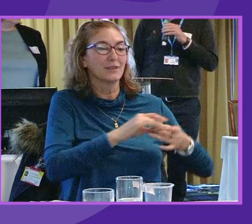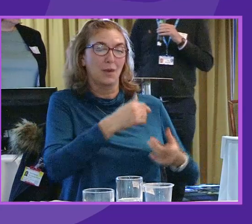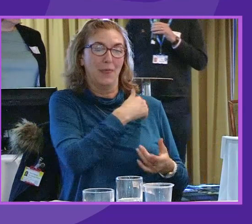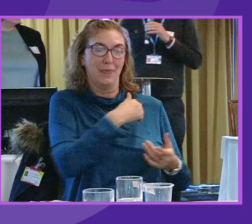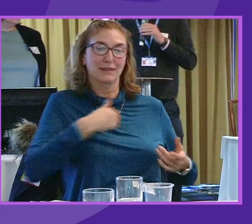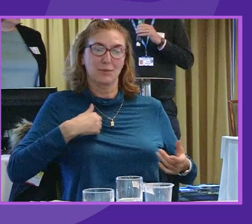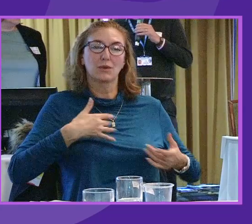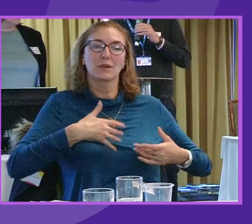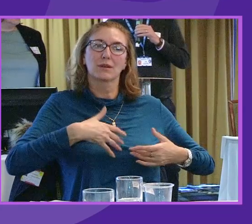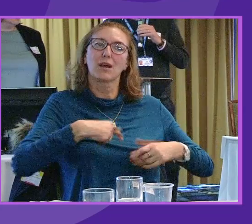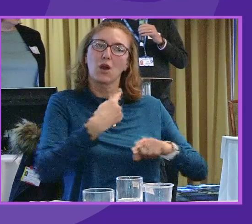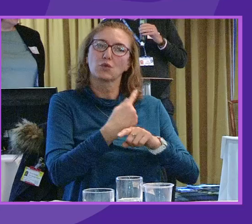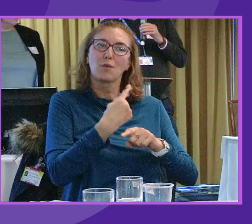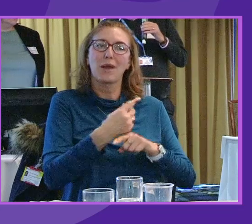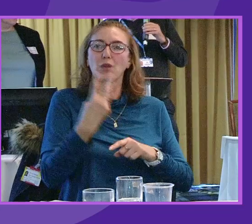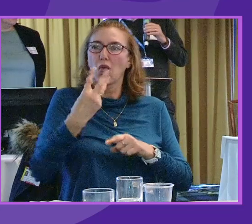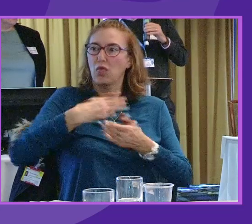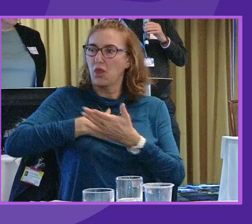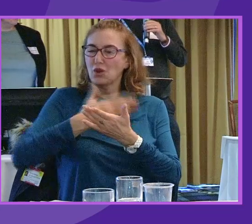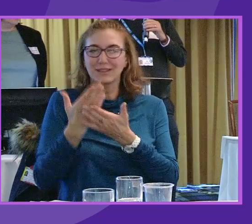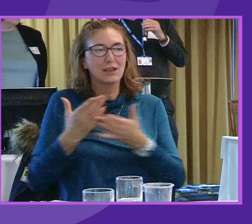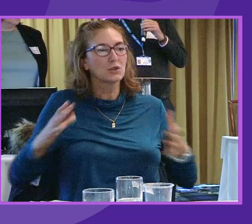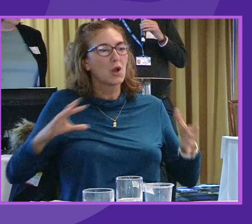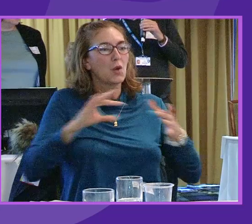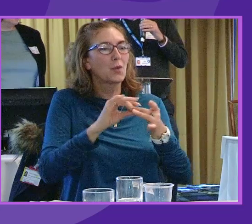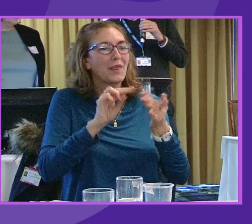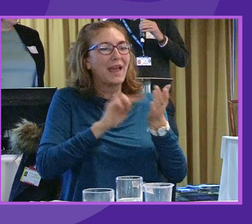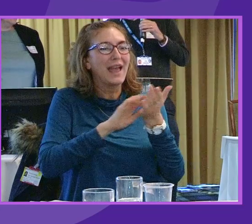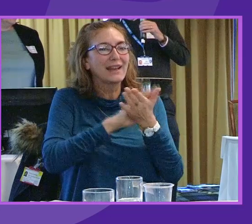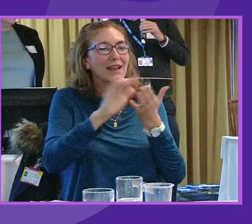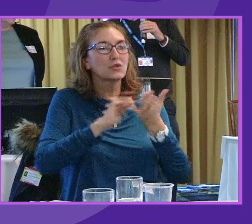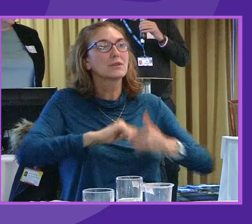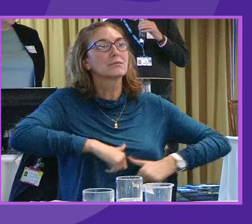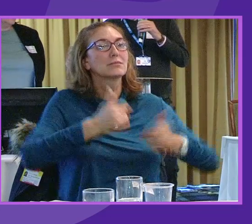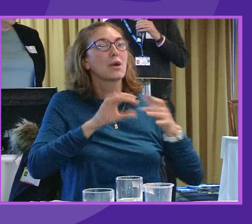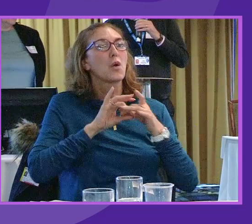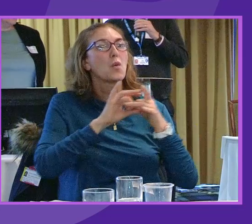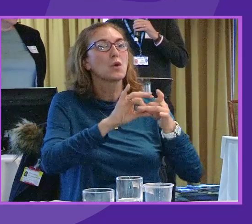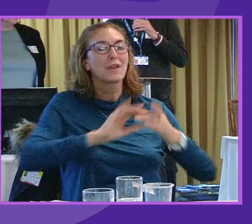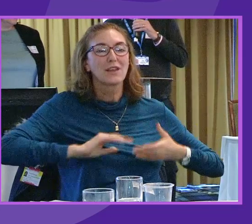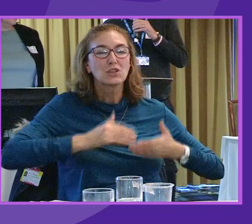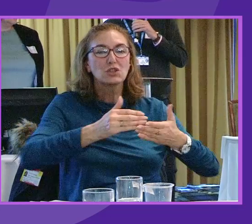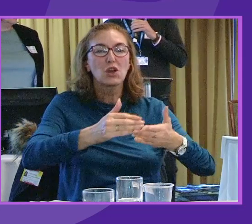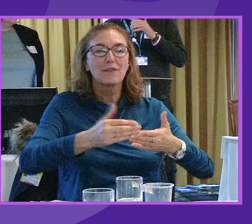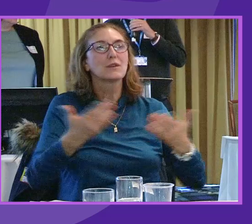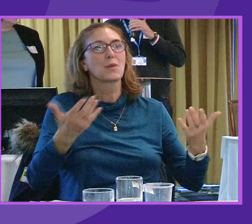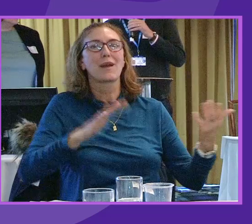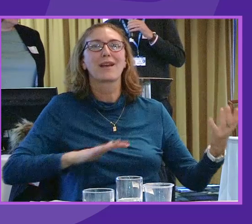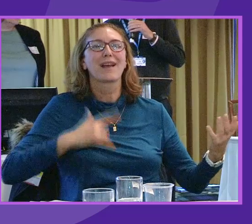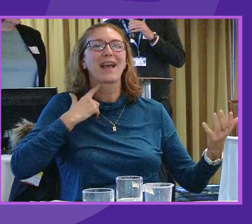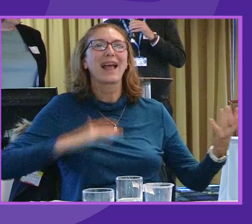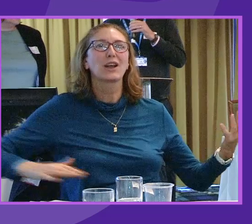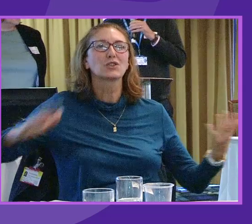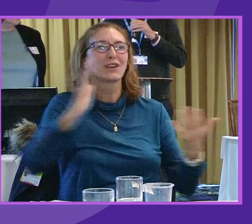is a good example of third sector and NHS kind of working together and hopefully delivering a service